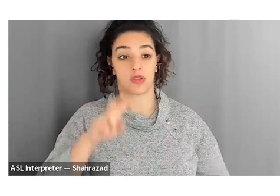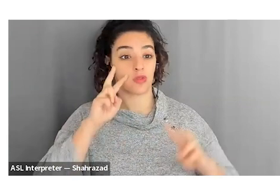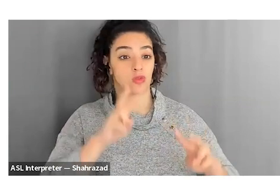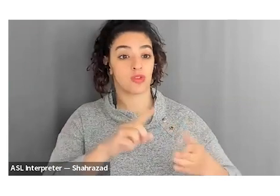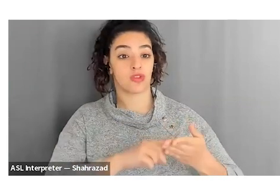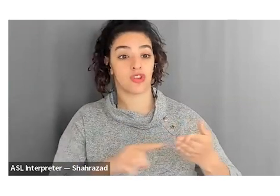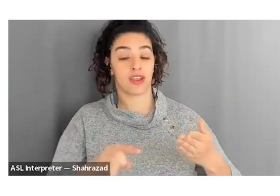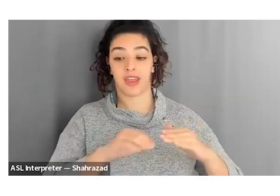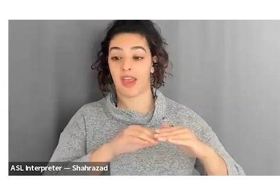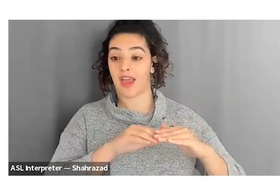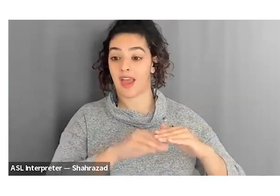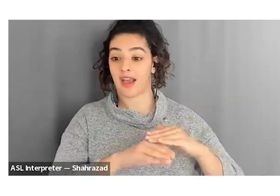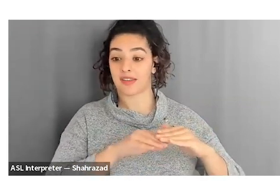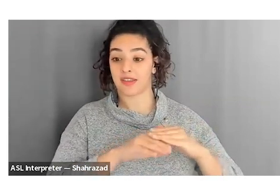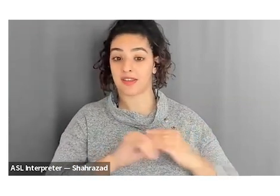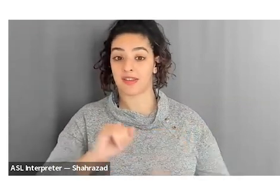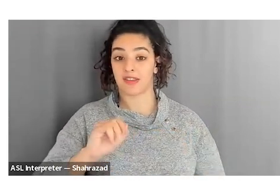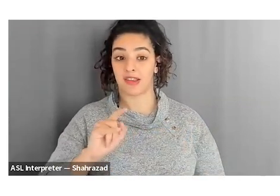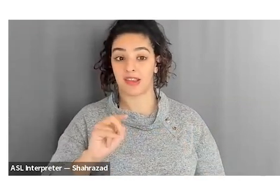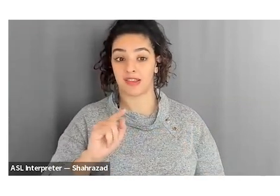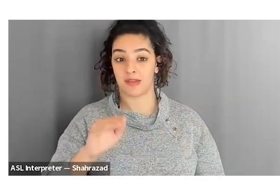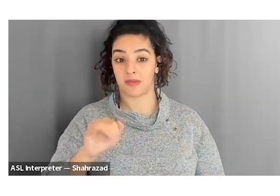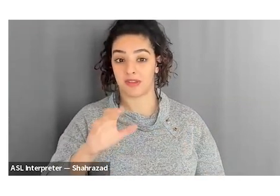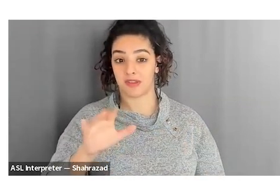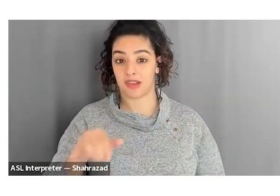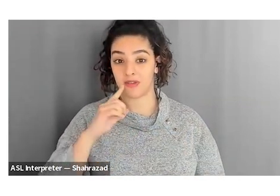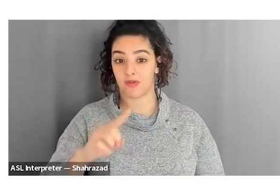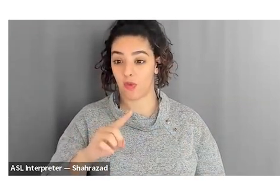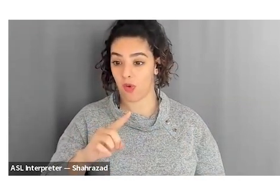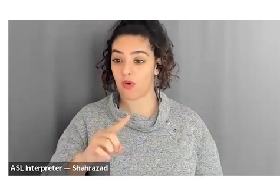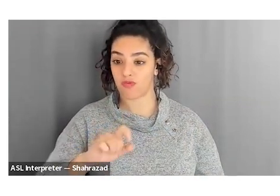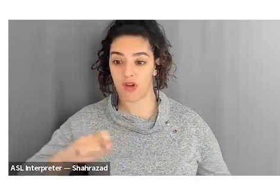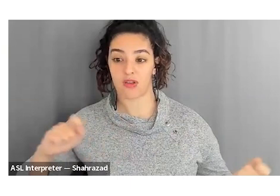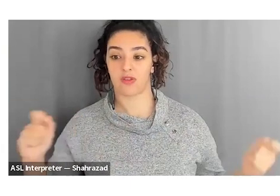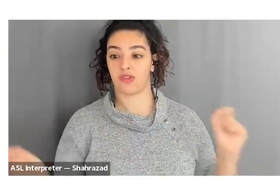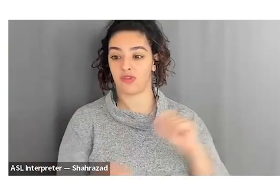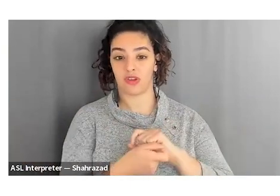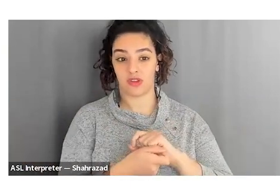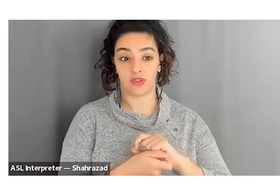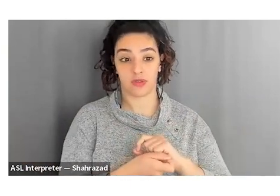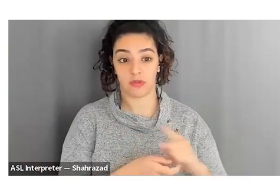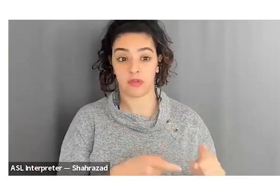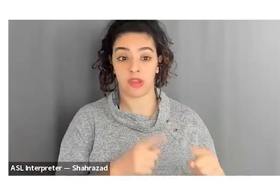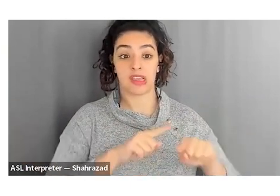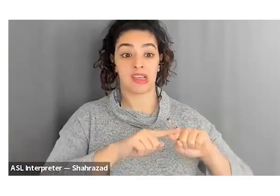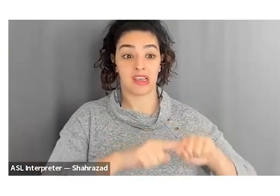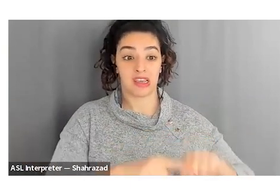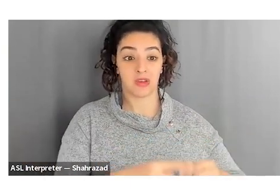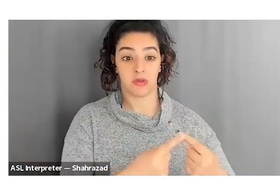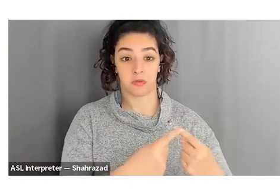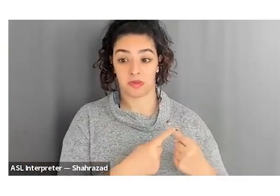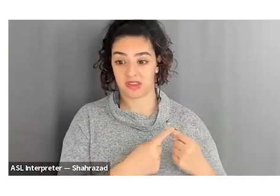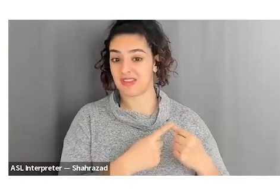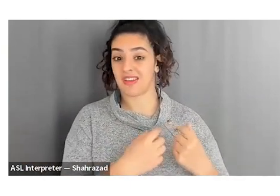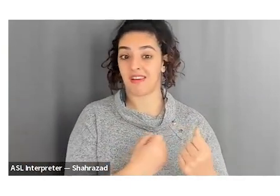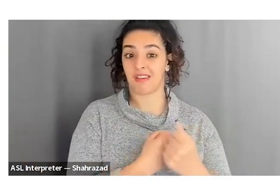for radical change. And through interdependence and now ultimately